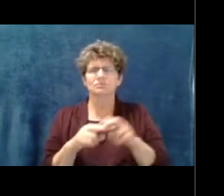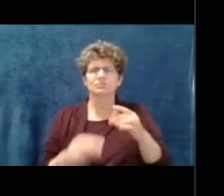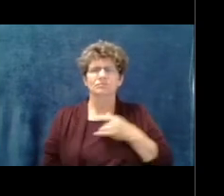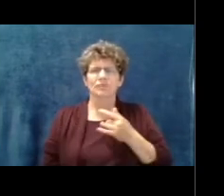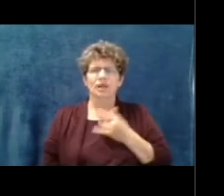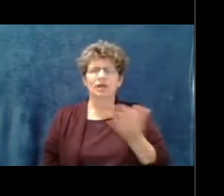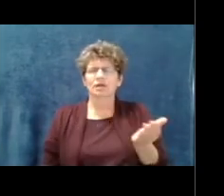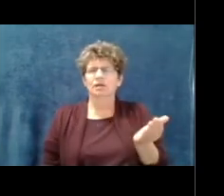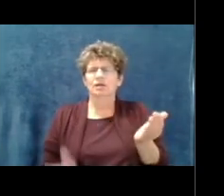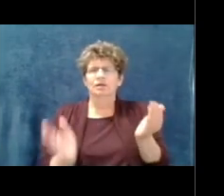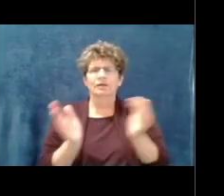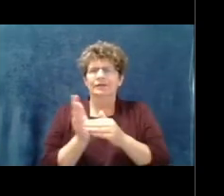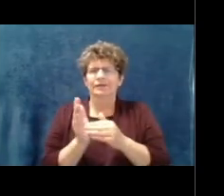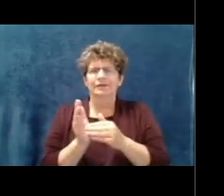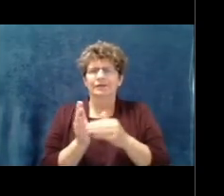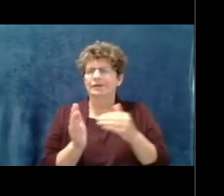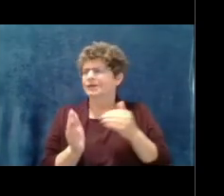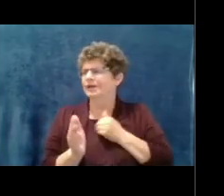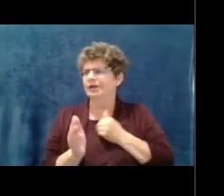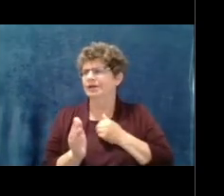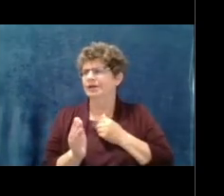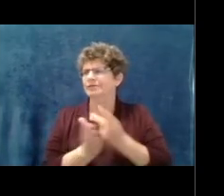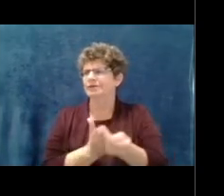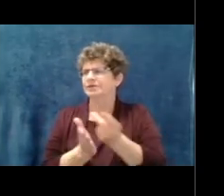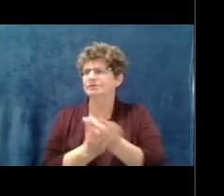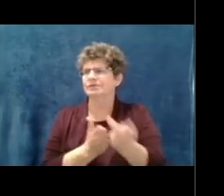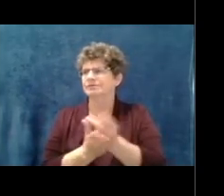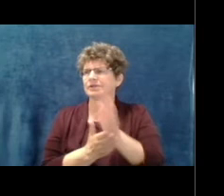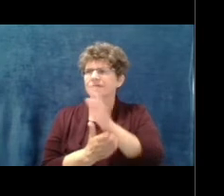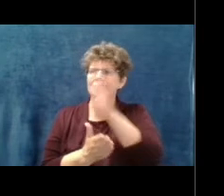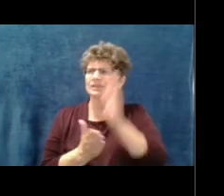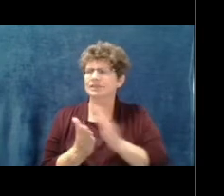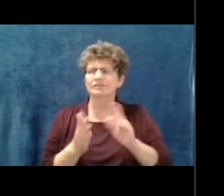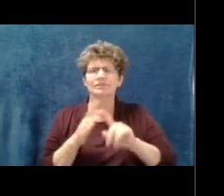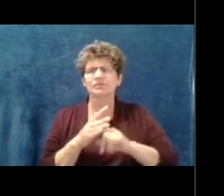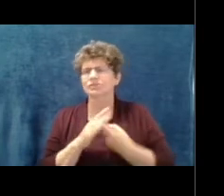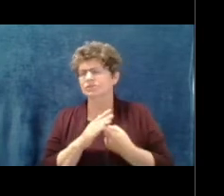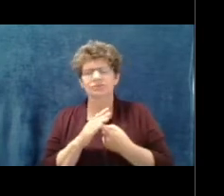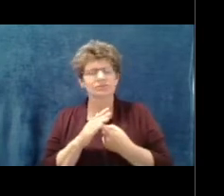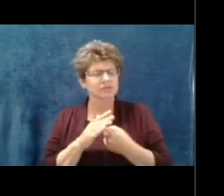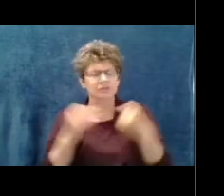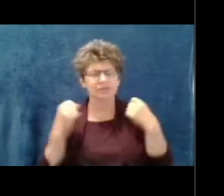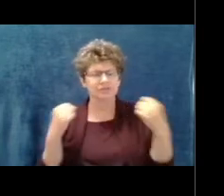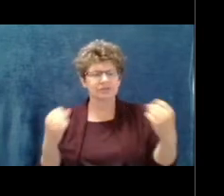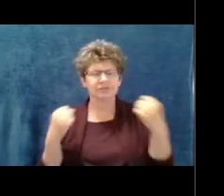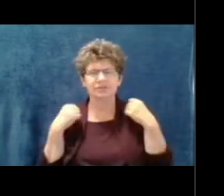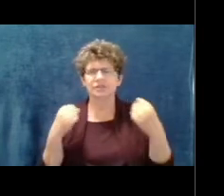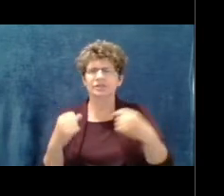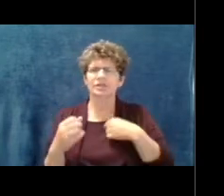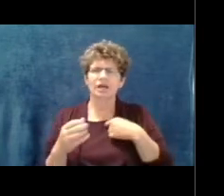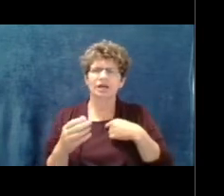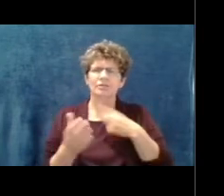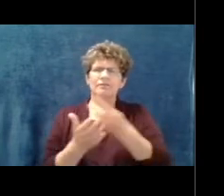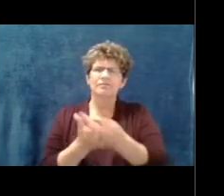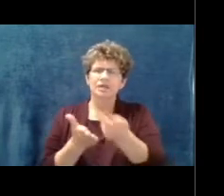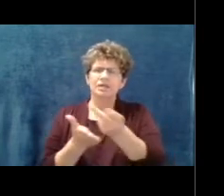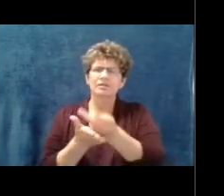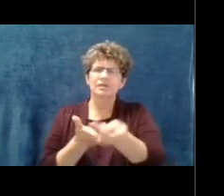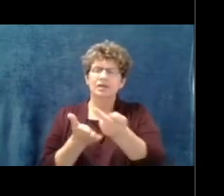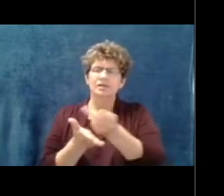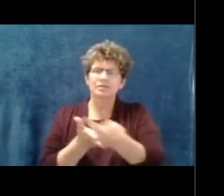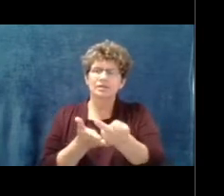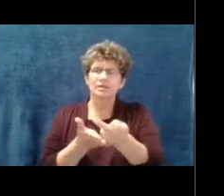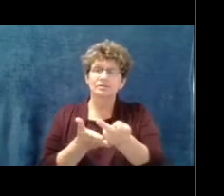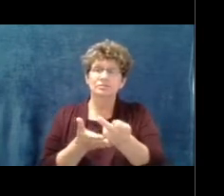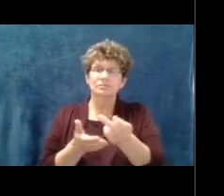I failed at doing this. I can never seem to get going for exercising. I guess I'm just a failure. And you might start to feel more sad. And what you can see,